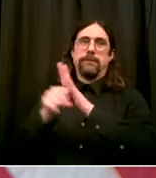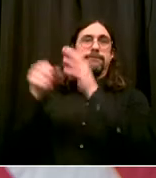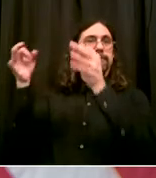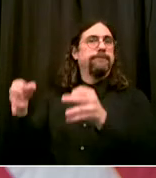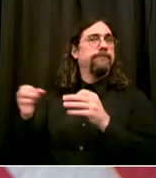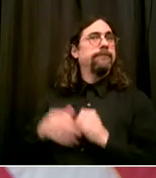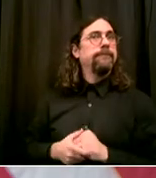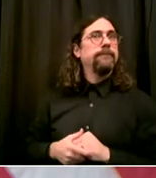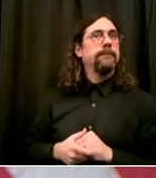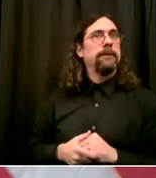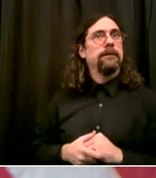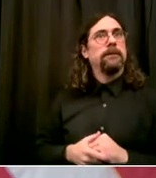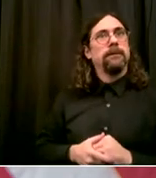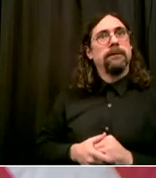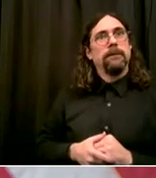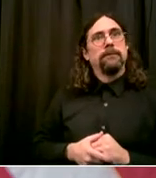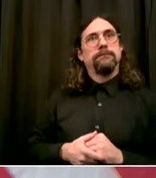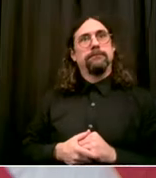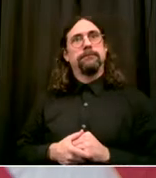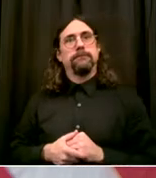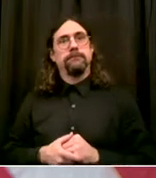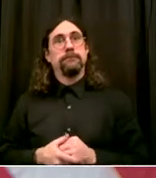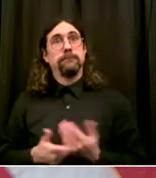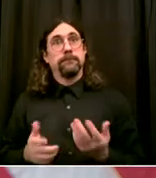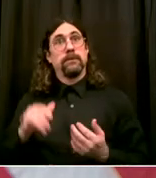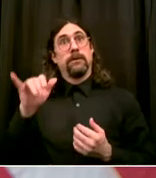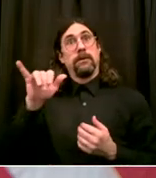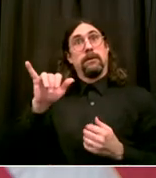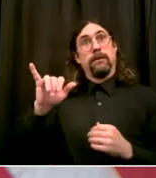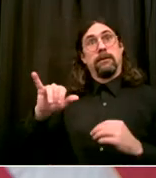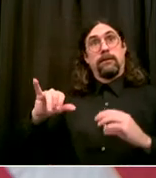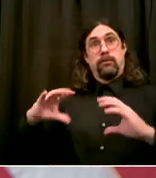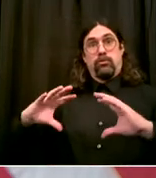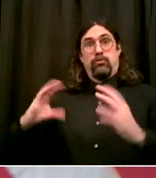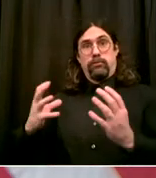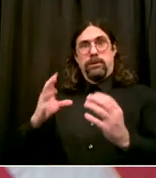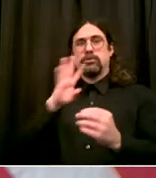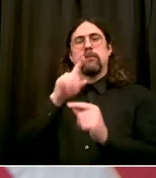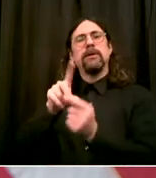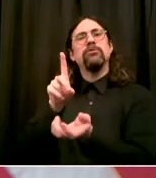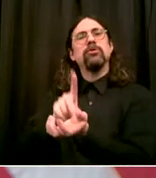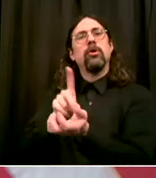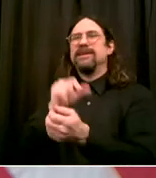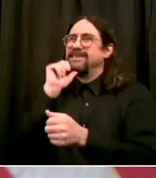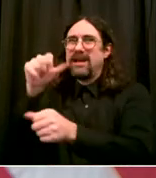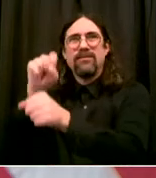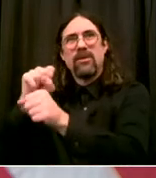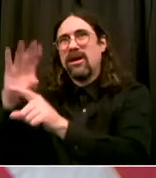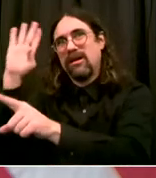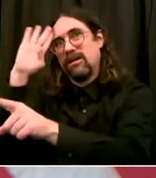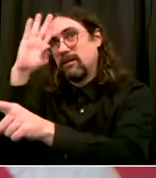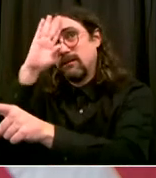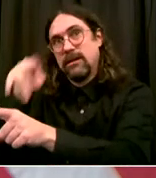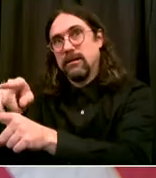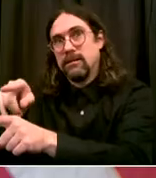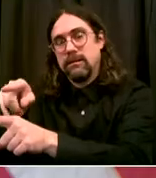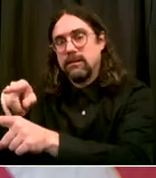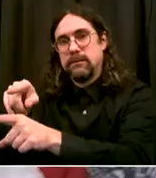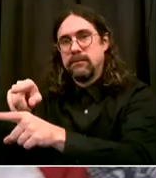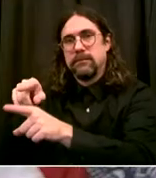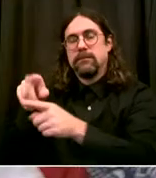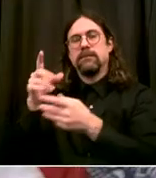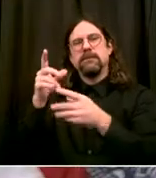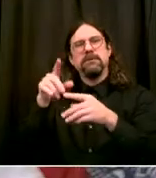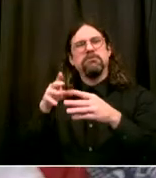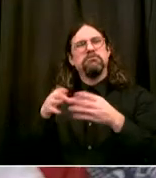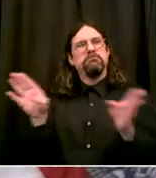as quickly as possible so that, again, we can match up our capacity and get them vaccinated as quickly as possible. Thank you very